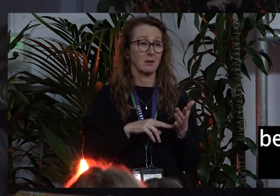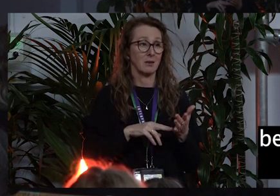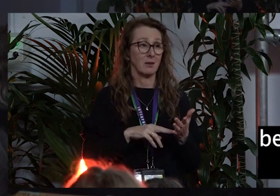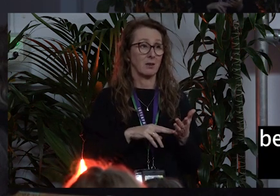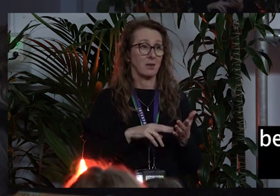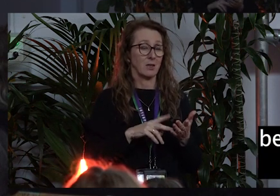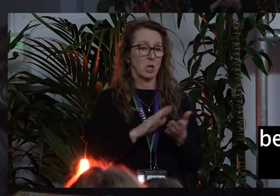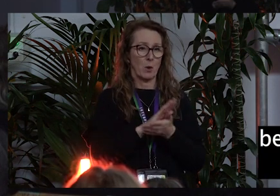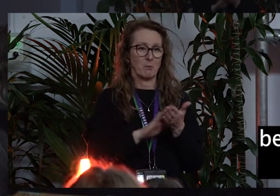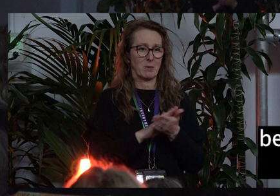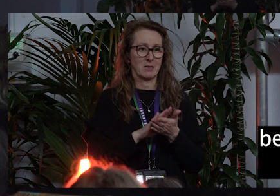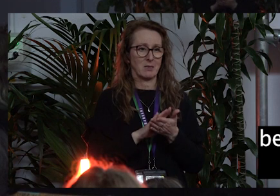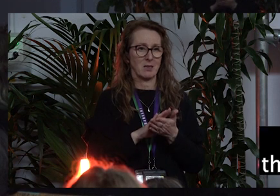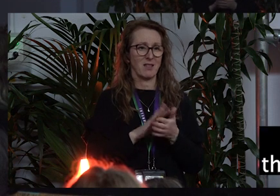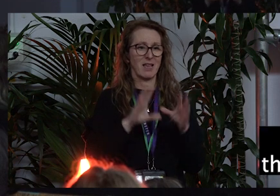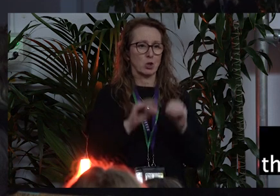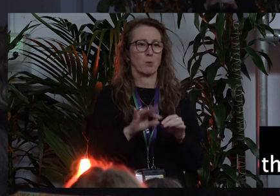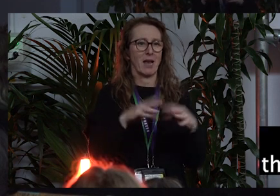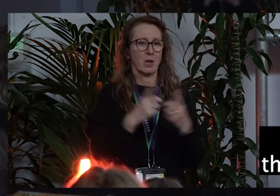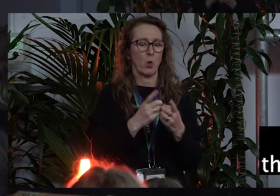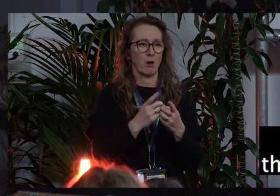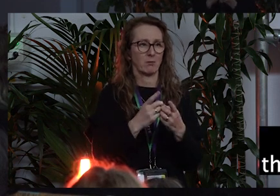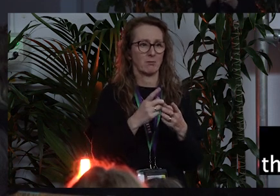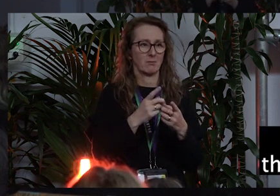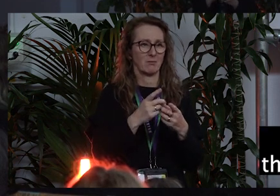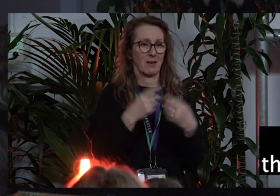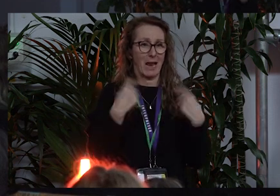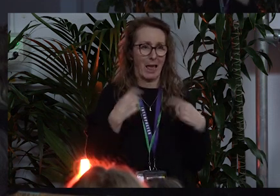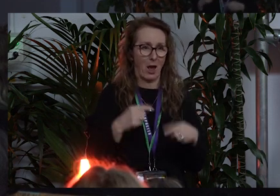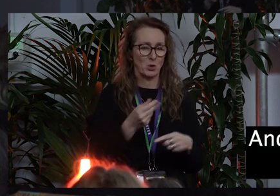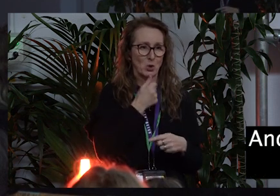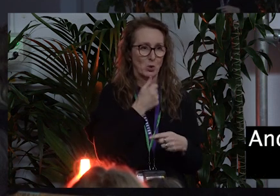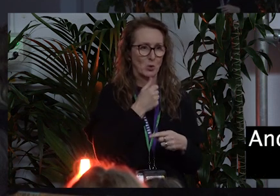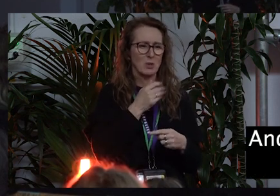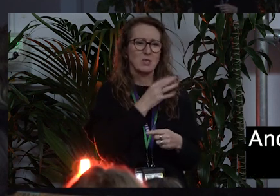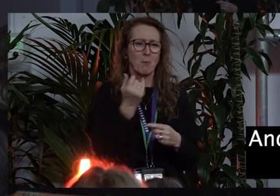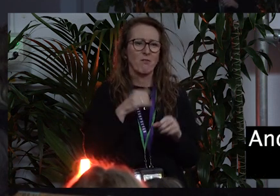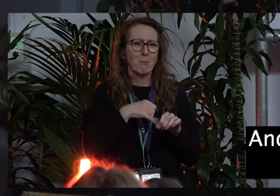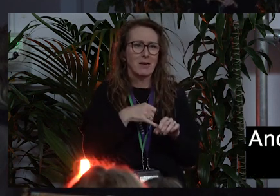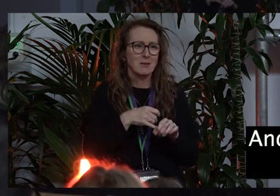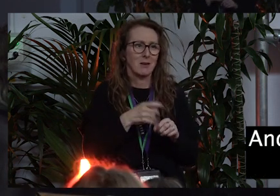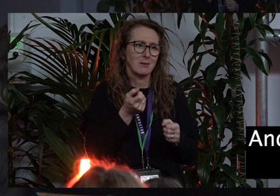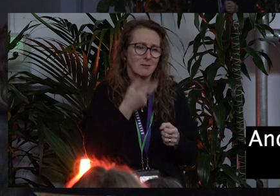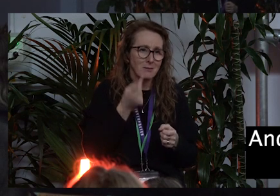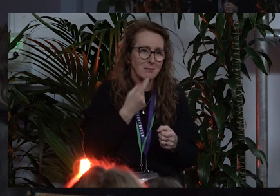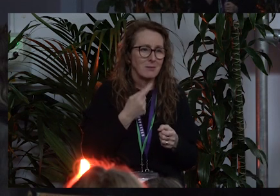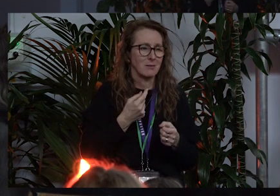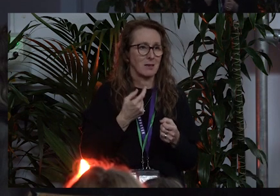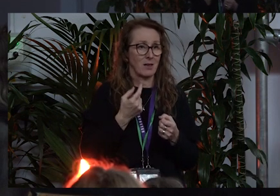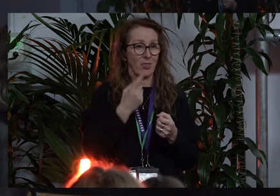able to use it, or anyone being able to use it. And so you can imagine that some of these medicines and things that could really help people